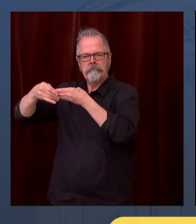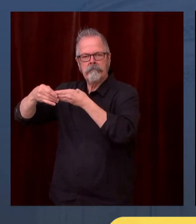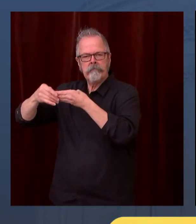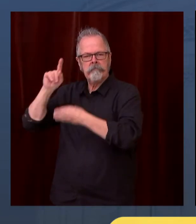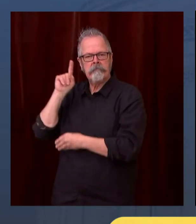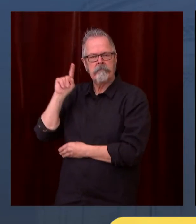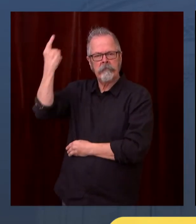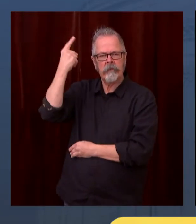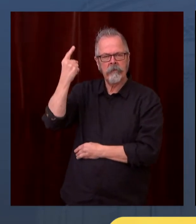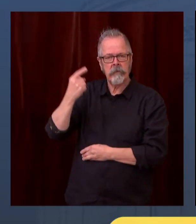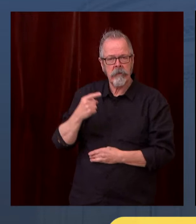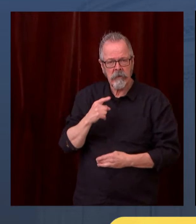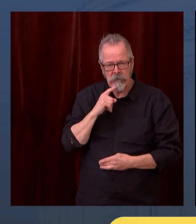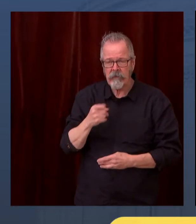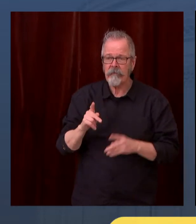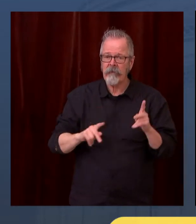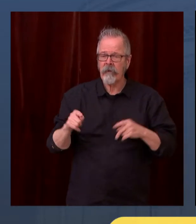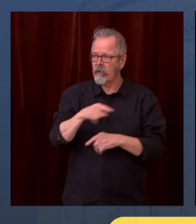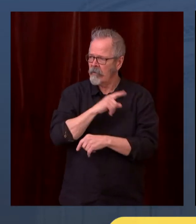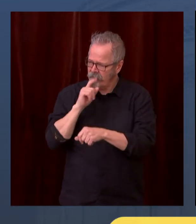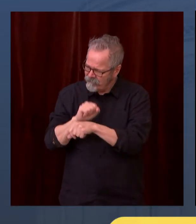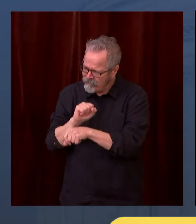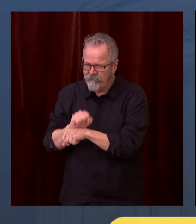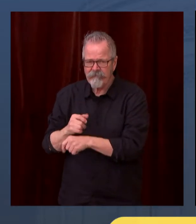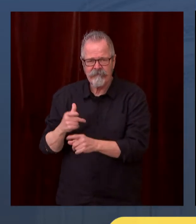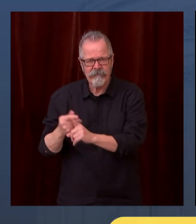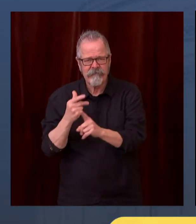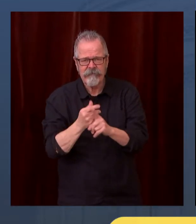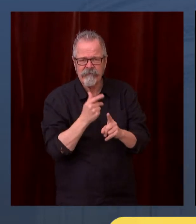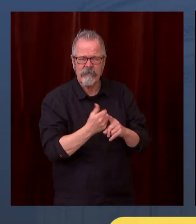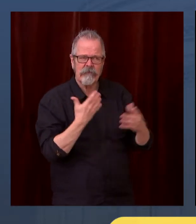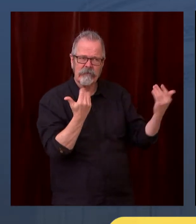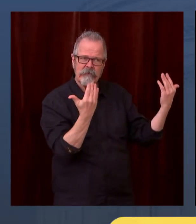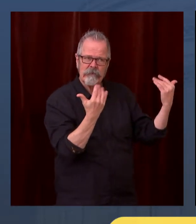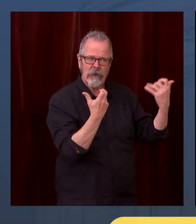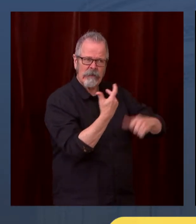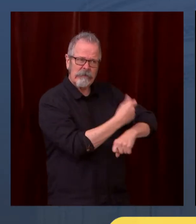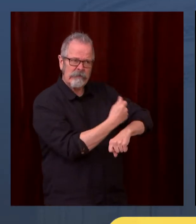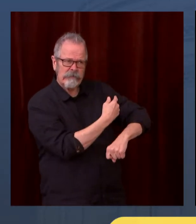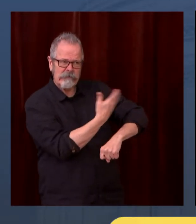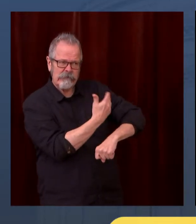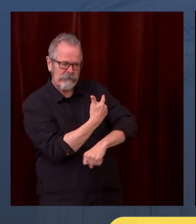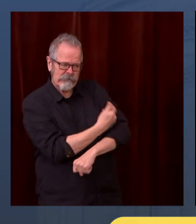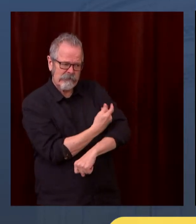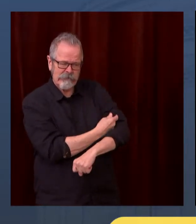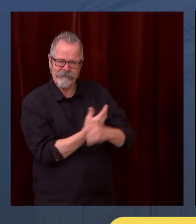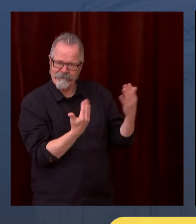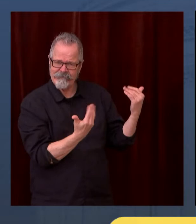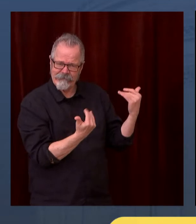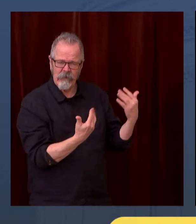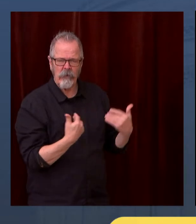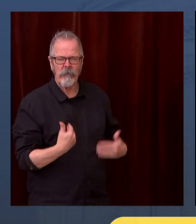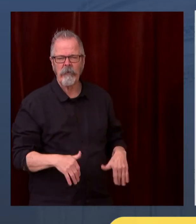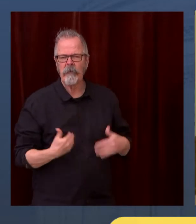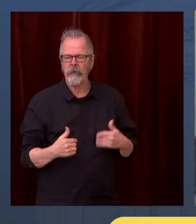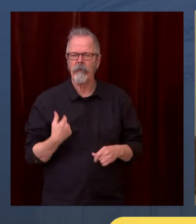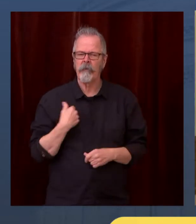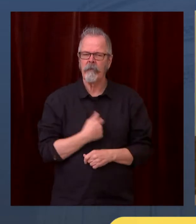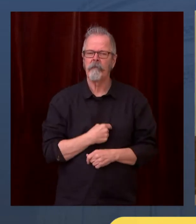to the wheel and pulling on that rope, and we got to continue to do this, but we can't do it without the vaccine.